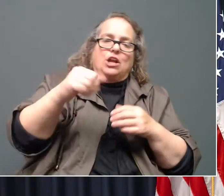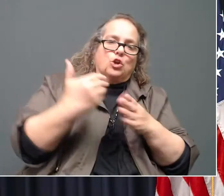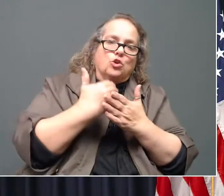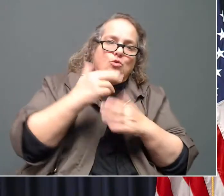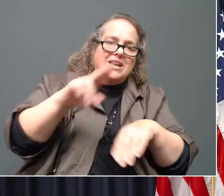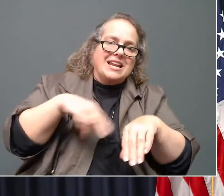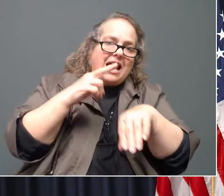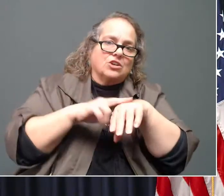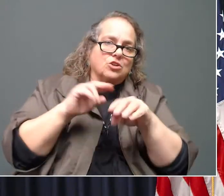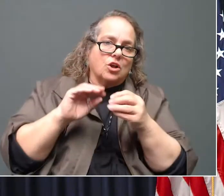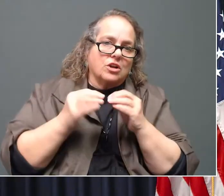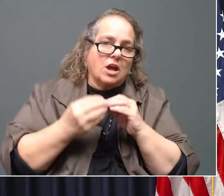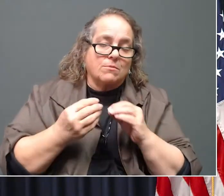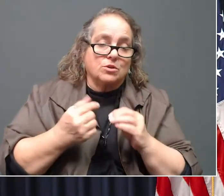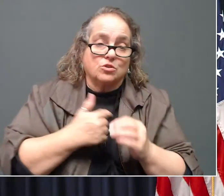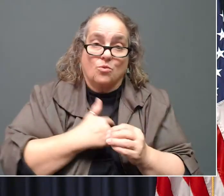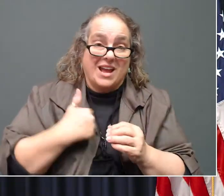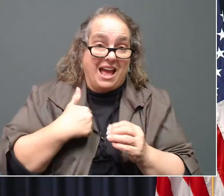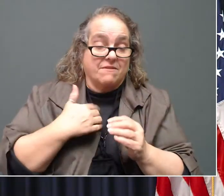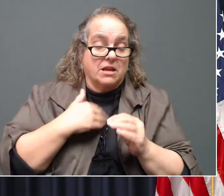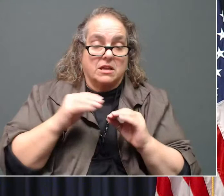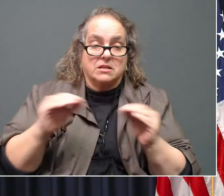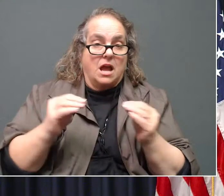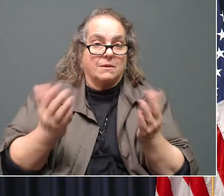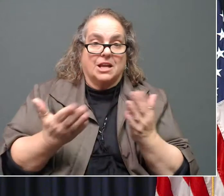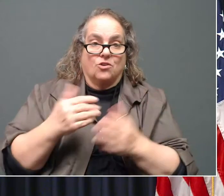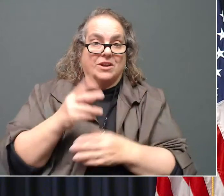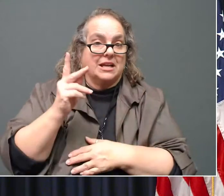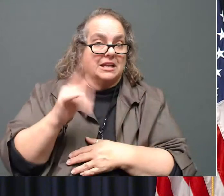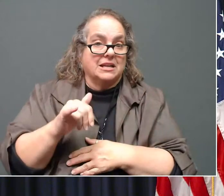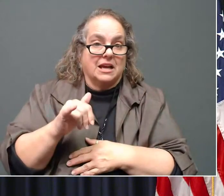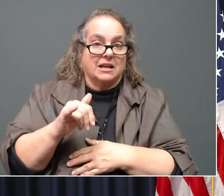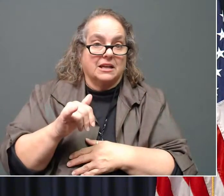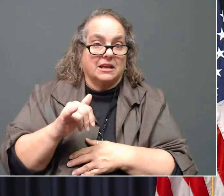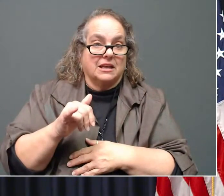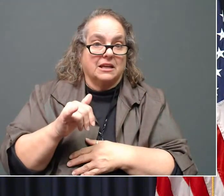have any specific that we have been doing recently, nor of our partners that